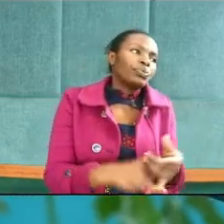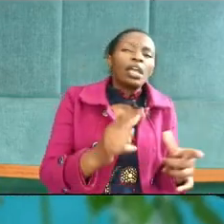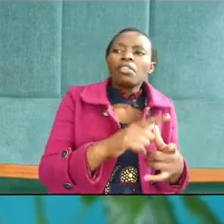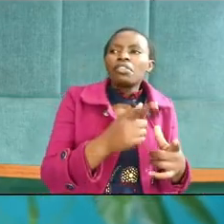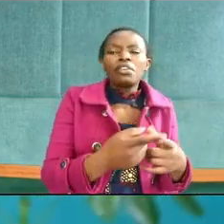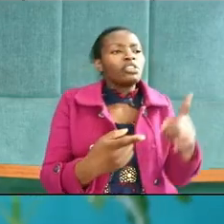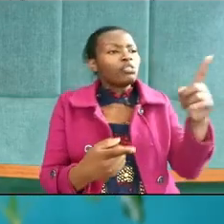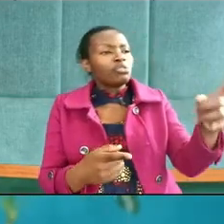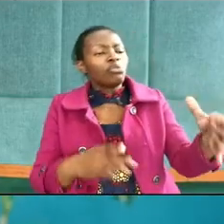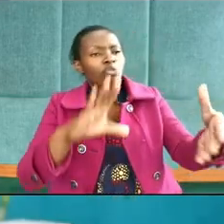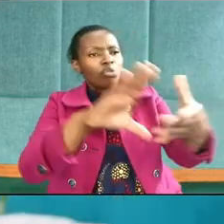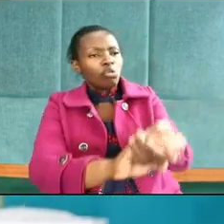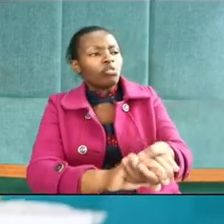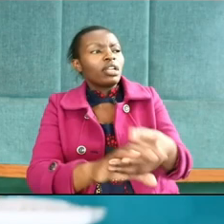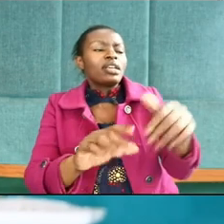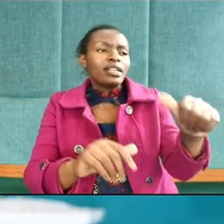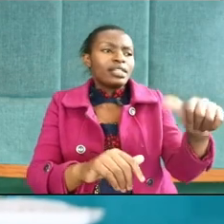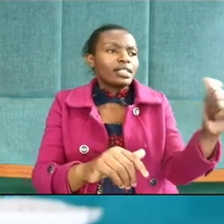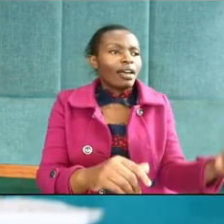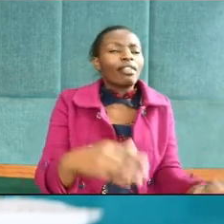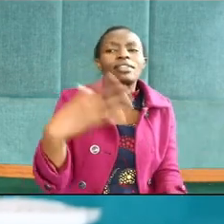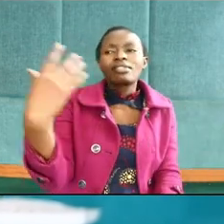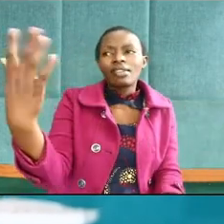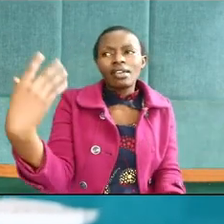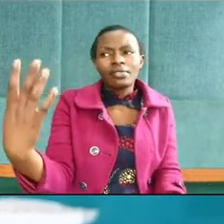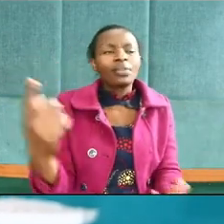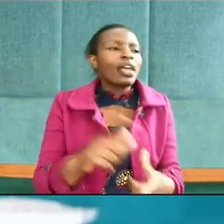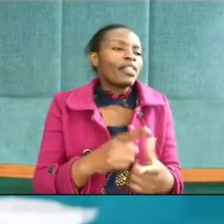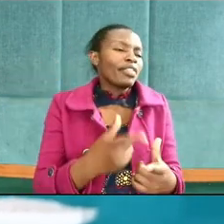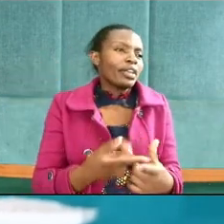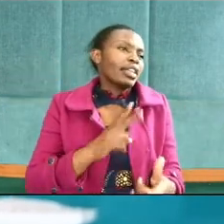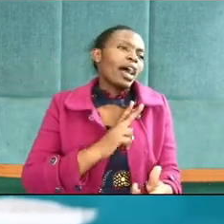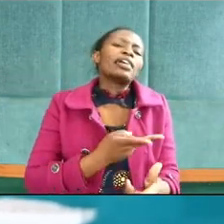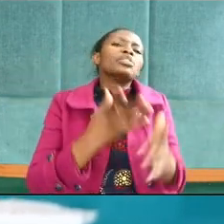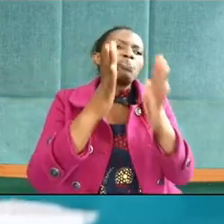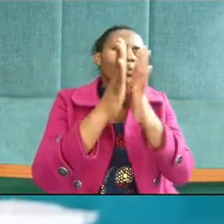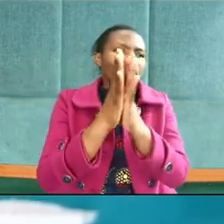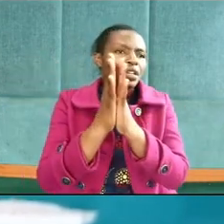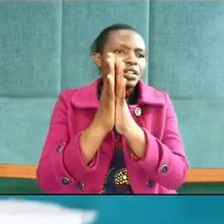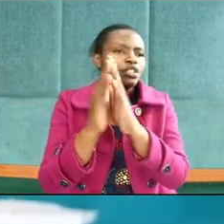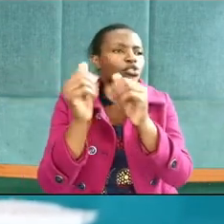holding each other's hand firmly so that we pray together.